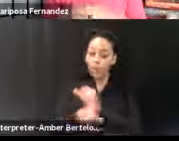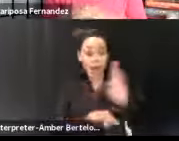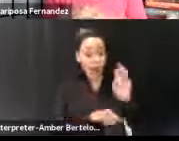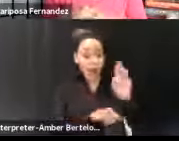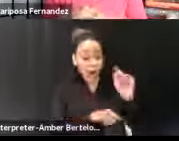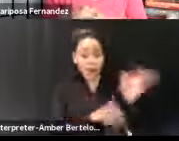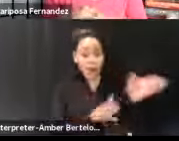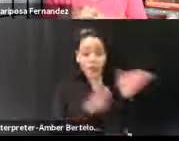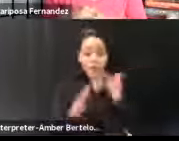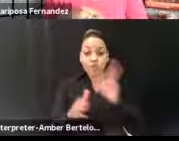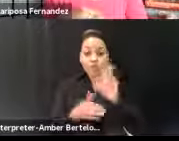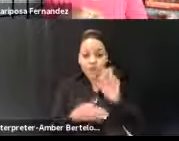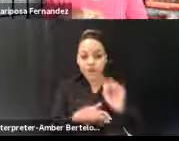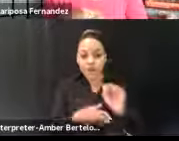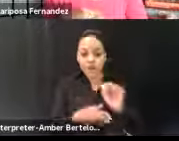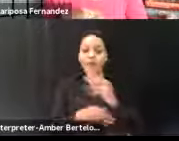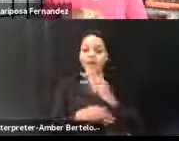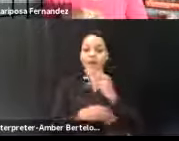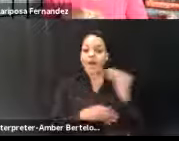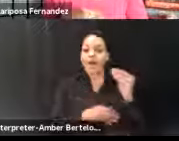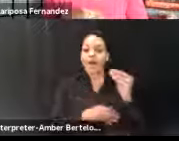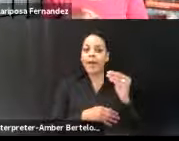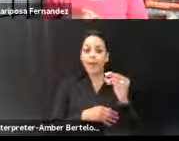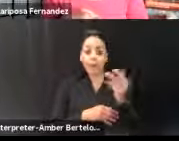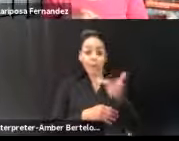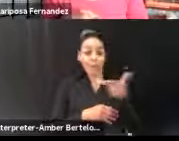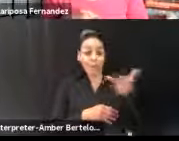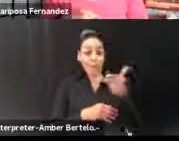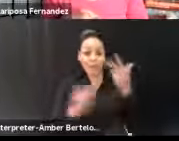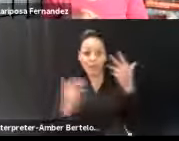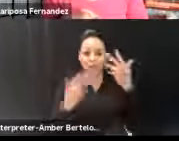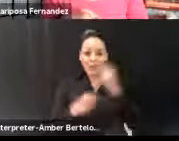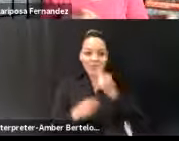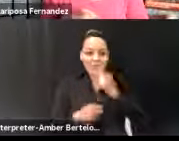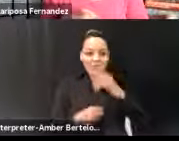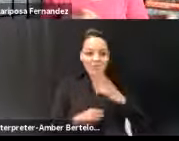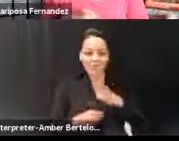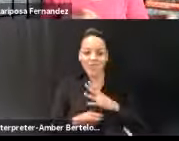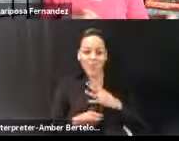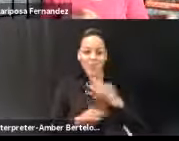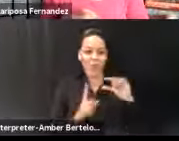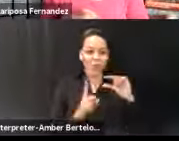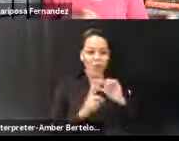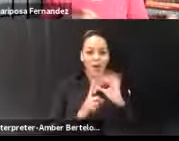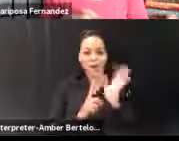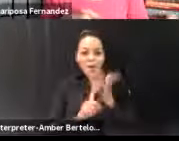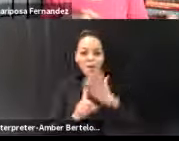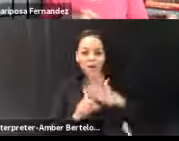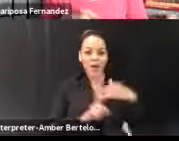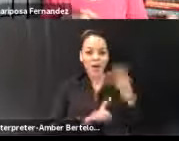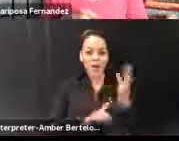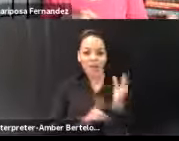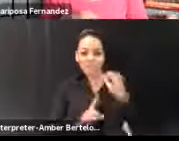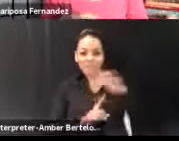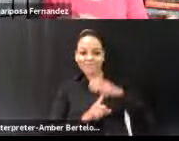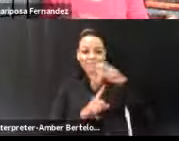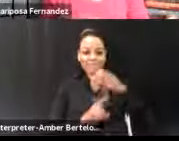Ron, and our three lady wordsmiths and word